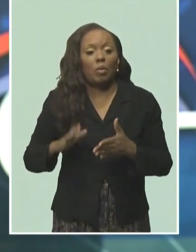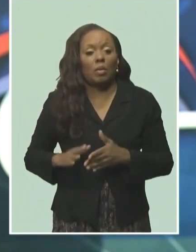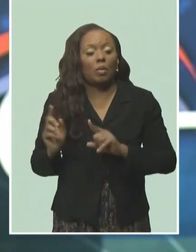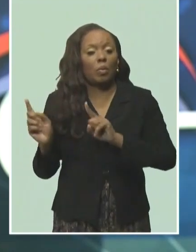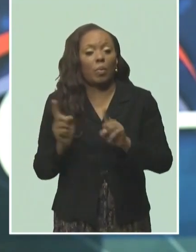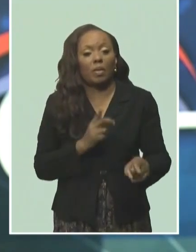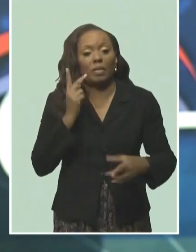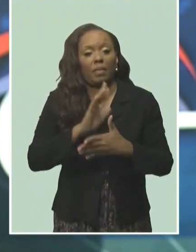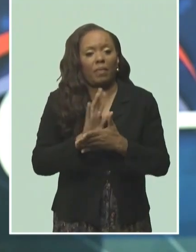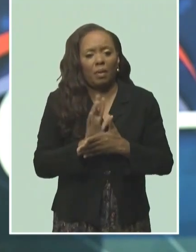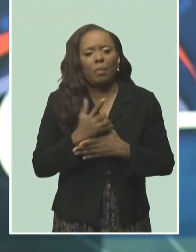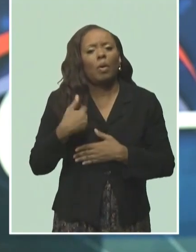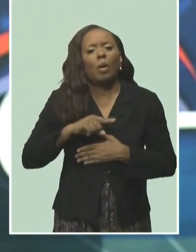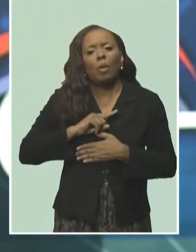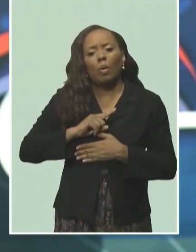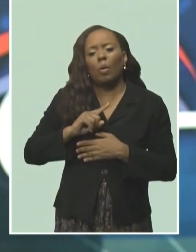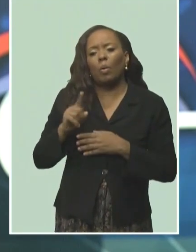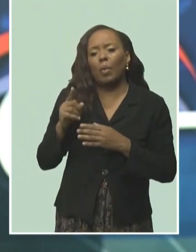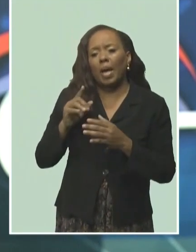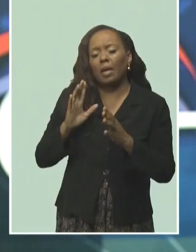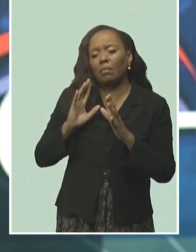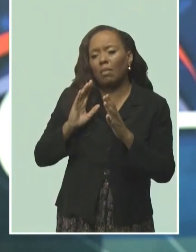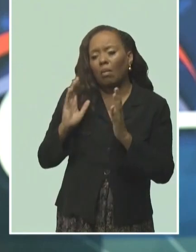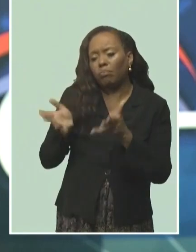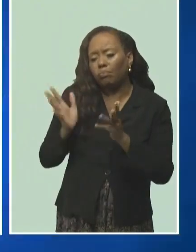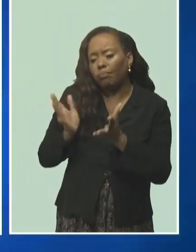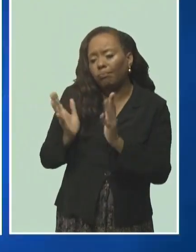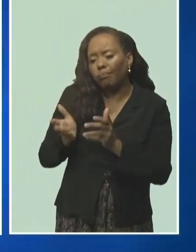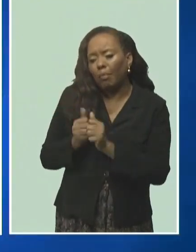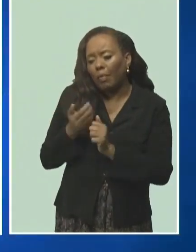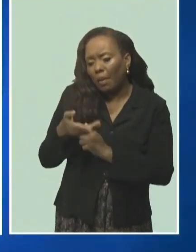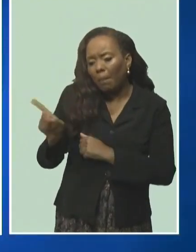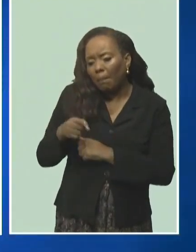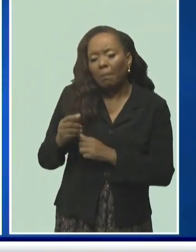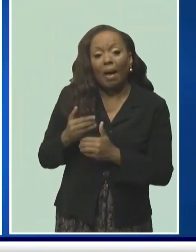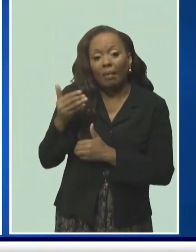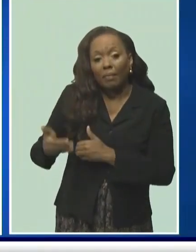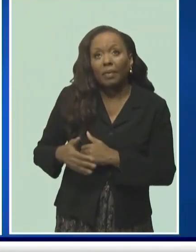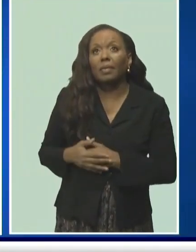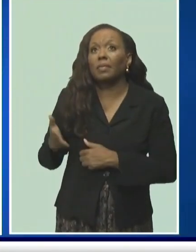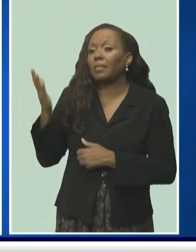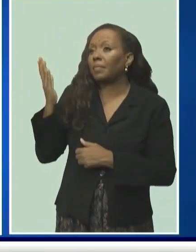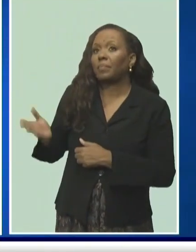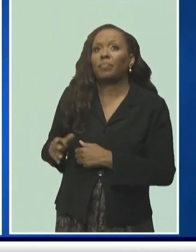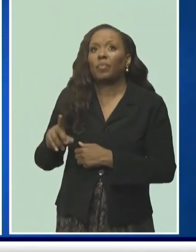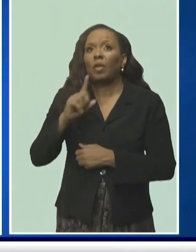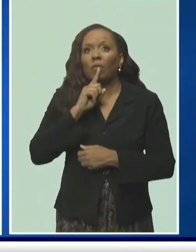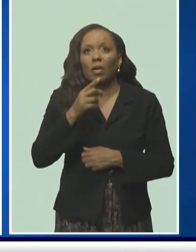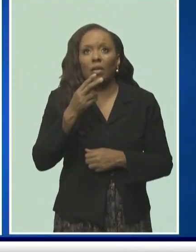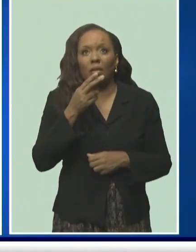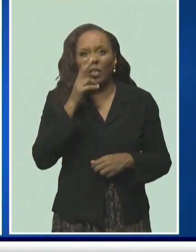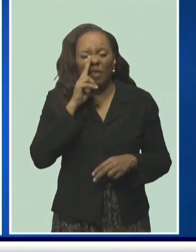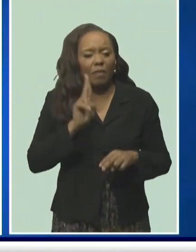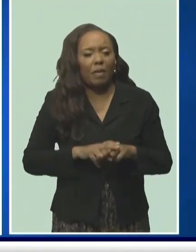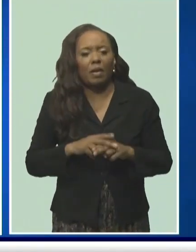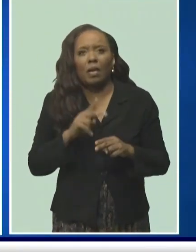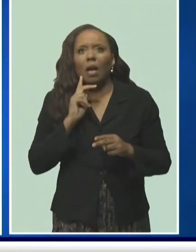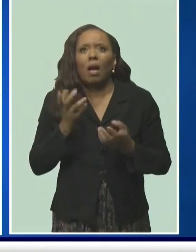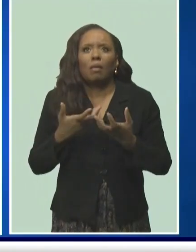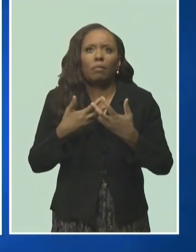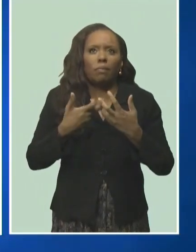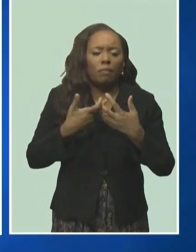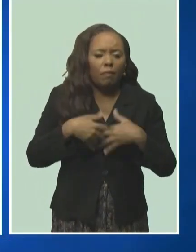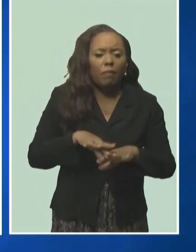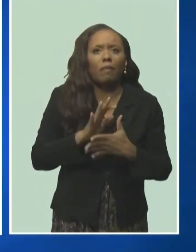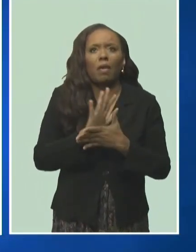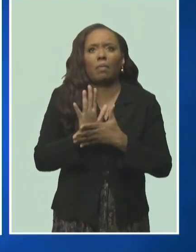them to get their reaction after the screening. It was a very fun and a very immersive film. I